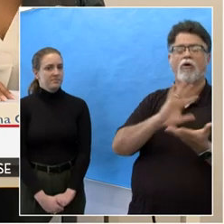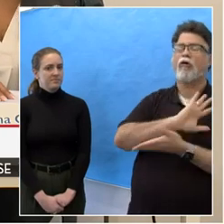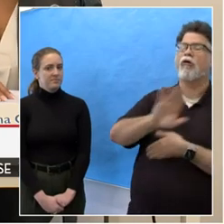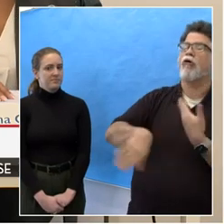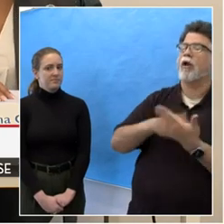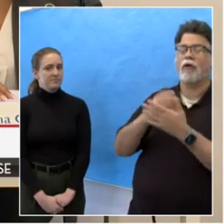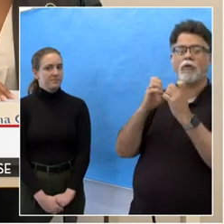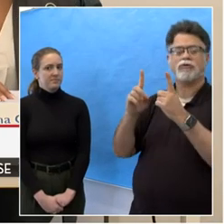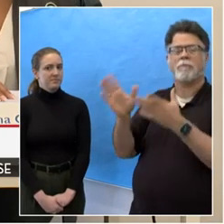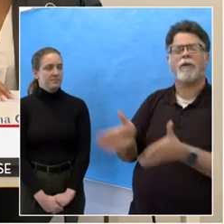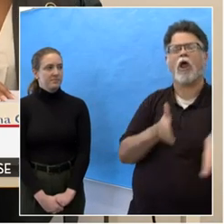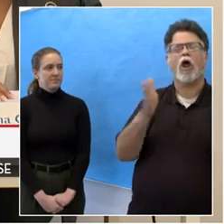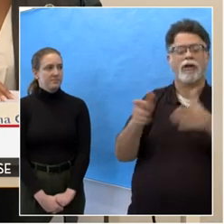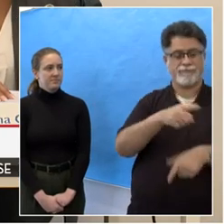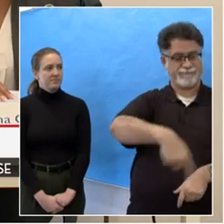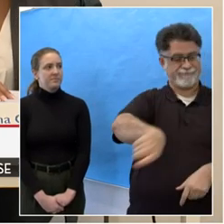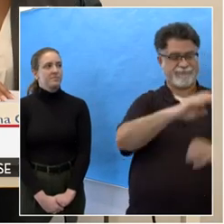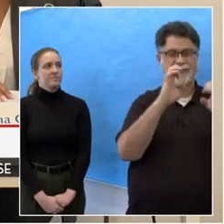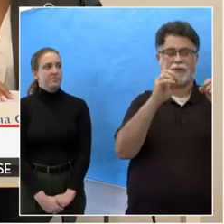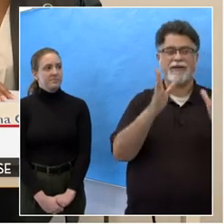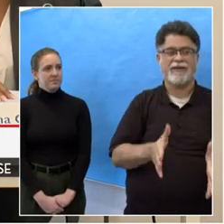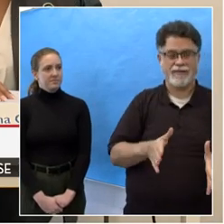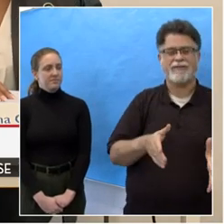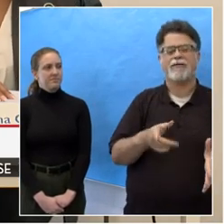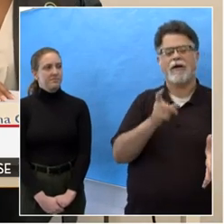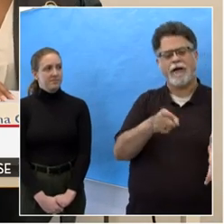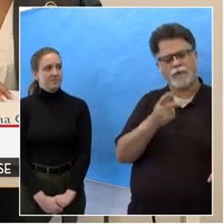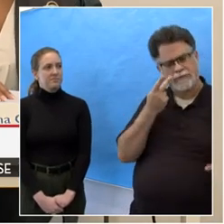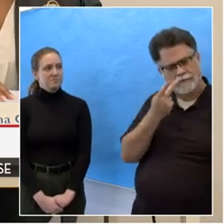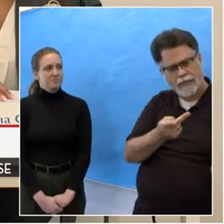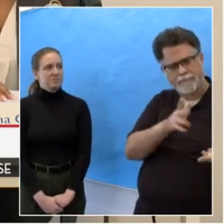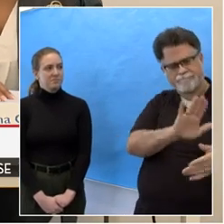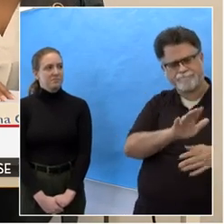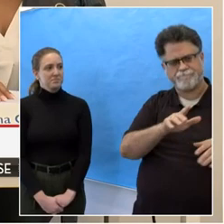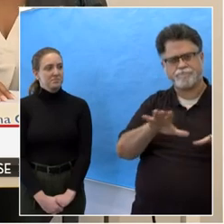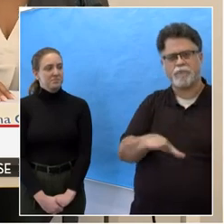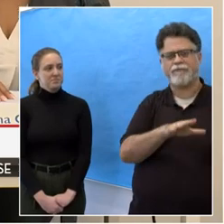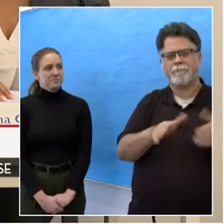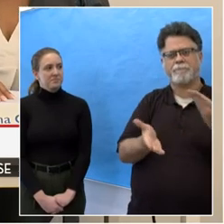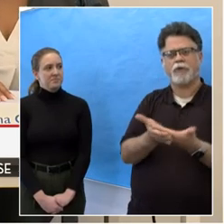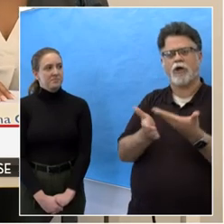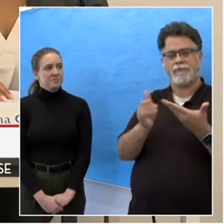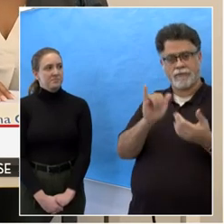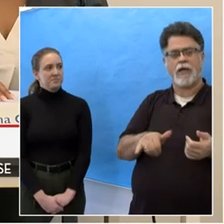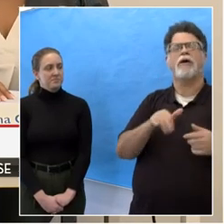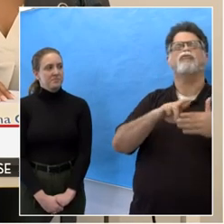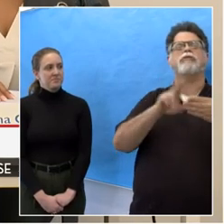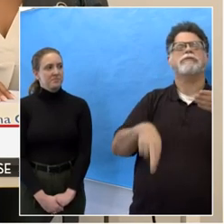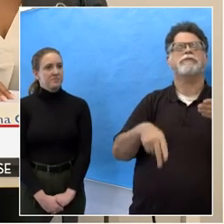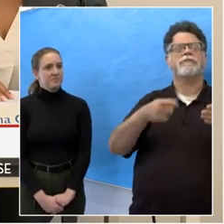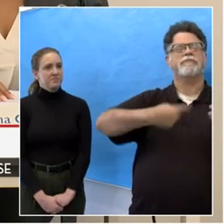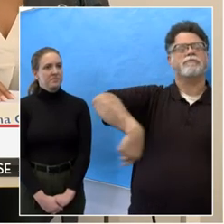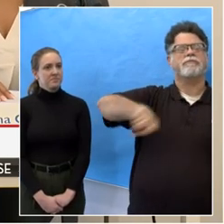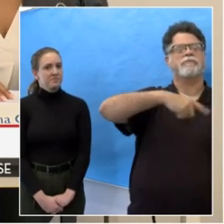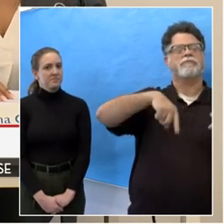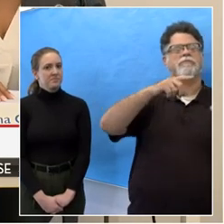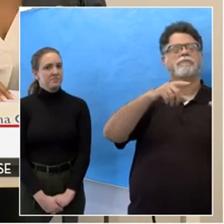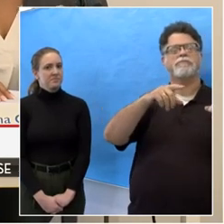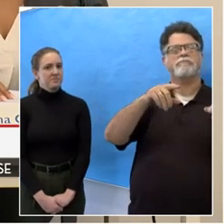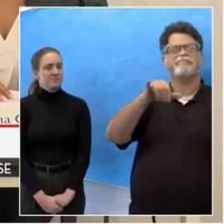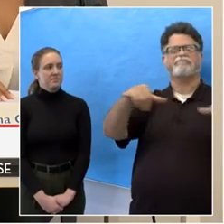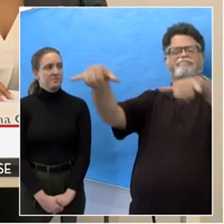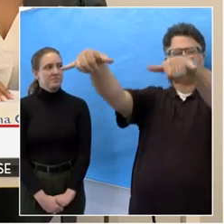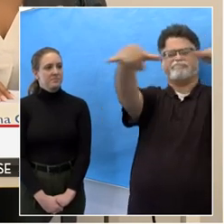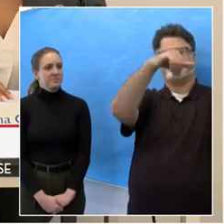to demonstrate that their programs meet our standards for the science of reading. And so as folks are going